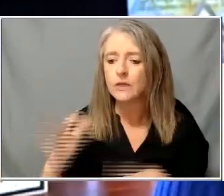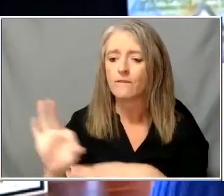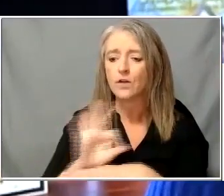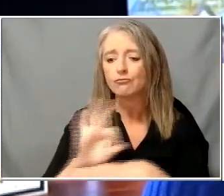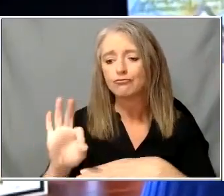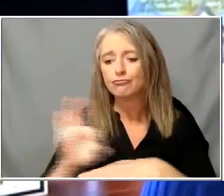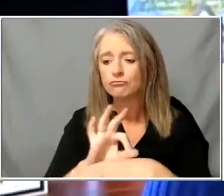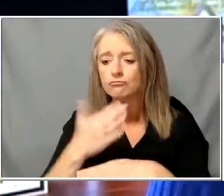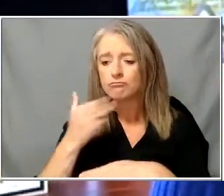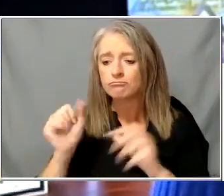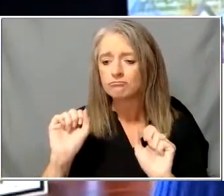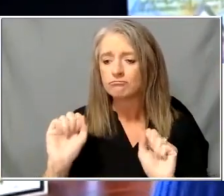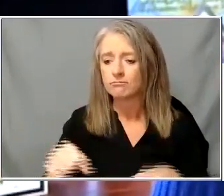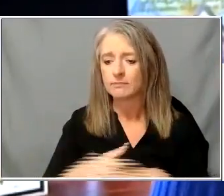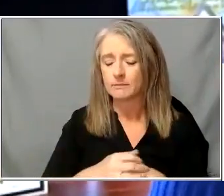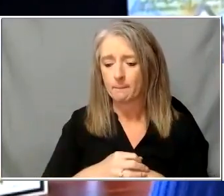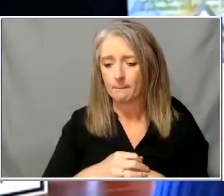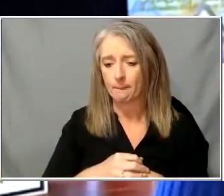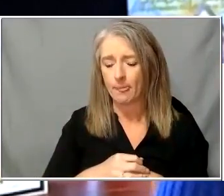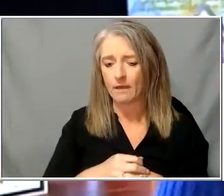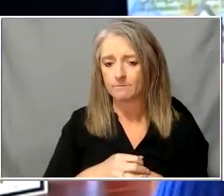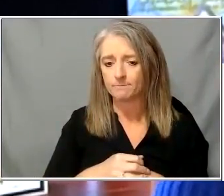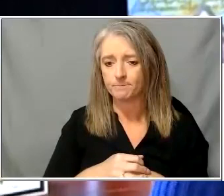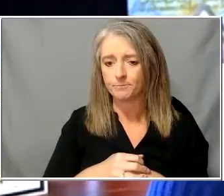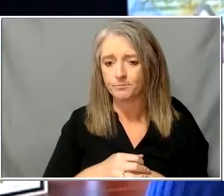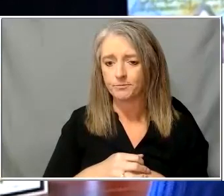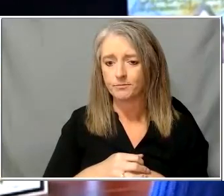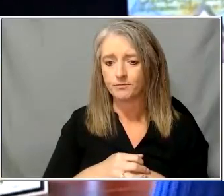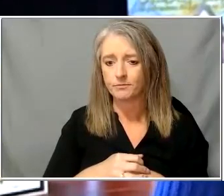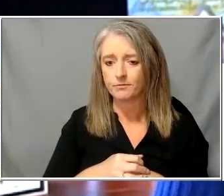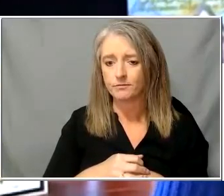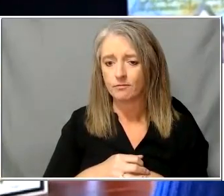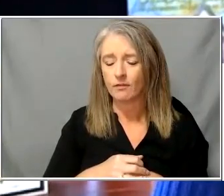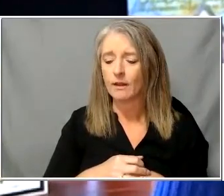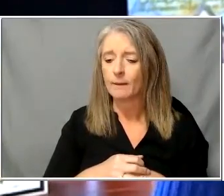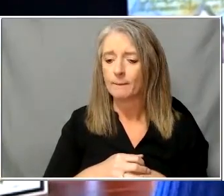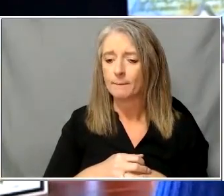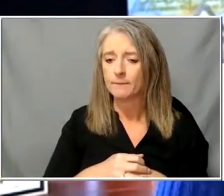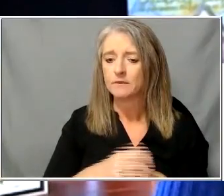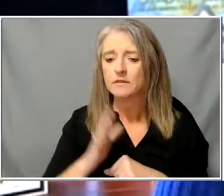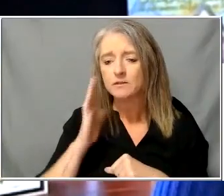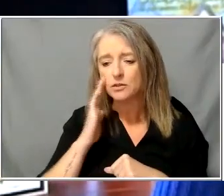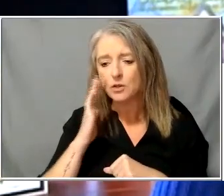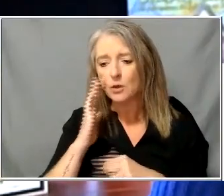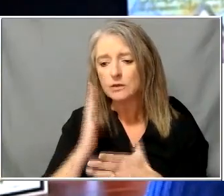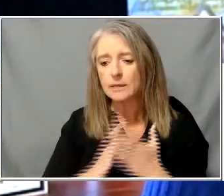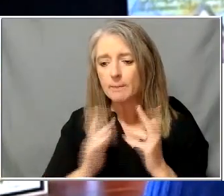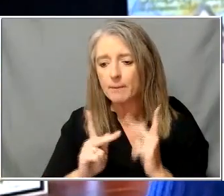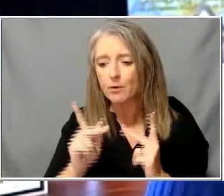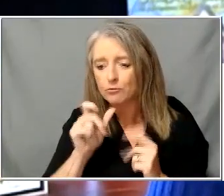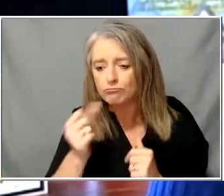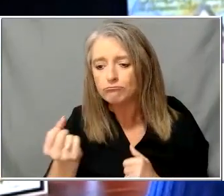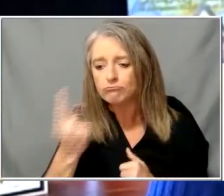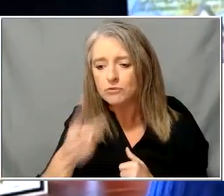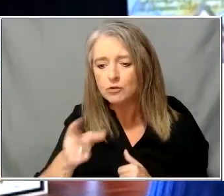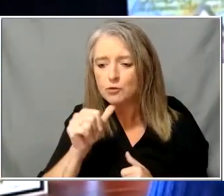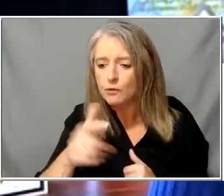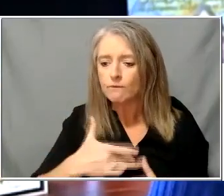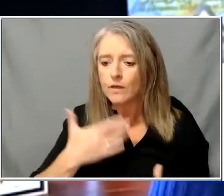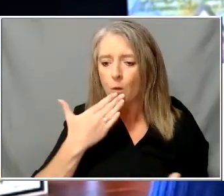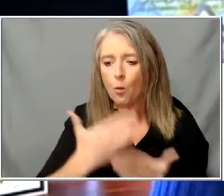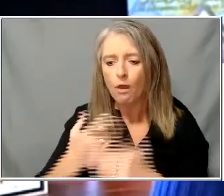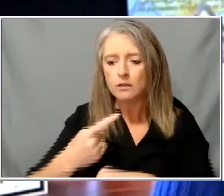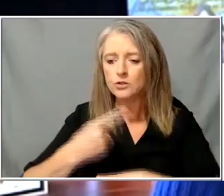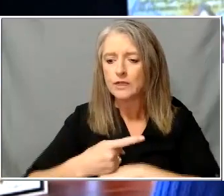function without people, understanding that you really don't feel well today. But, so